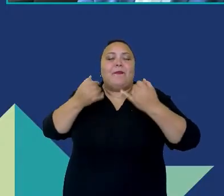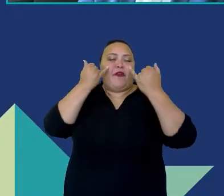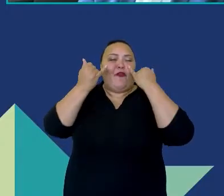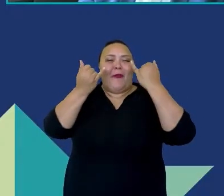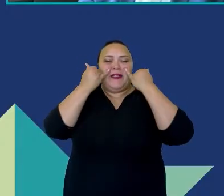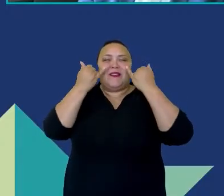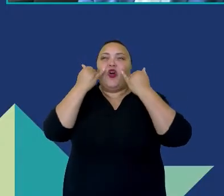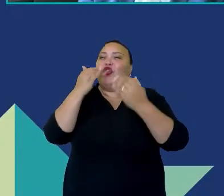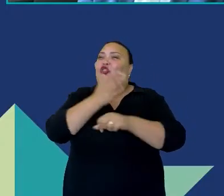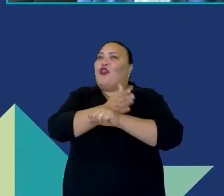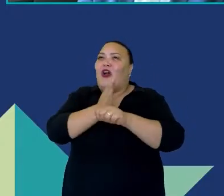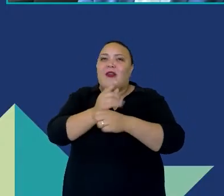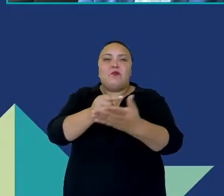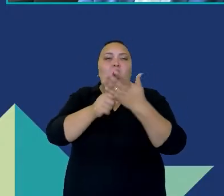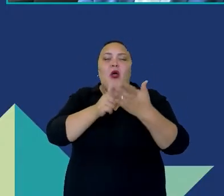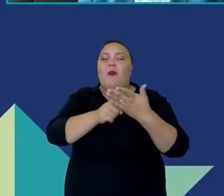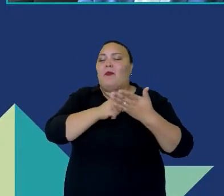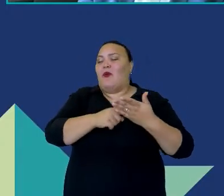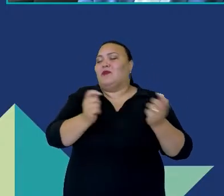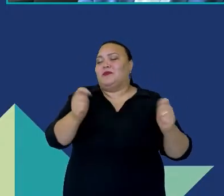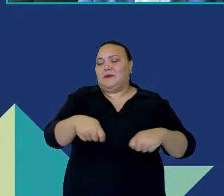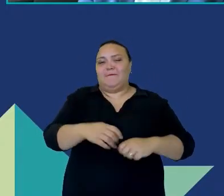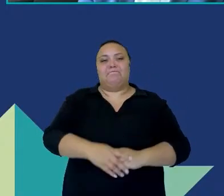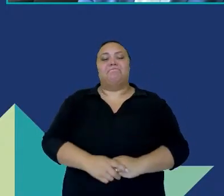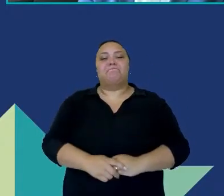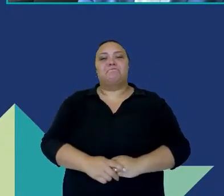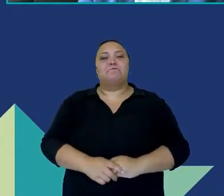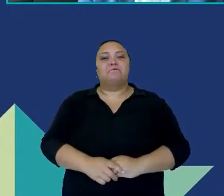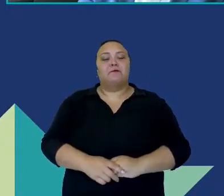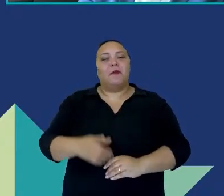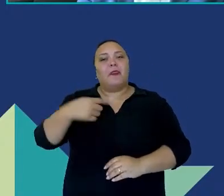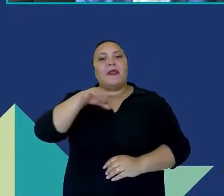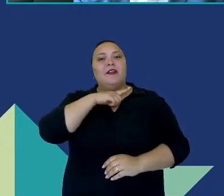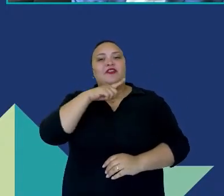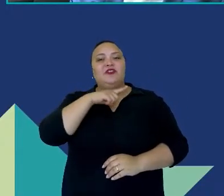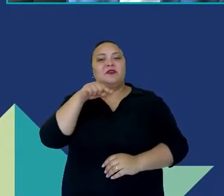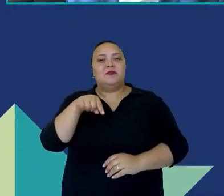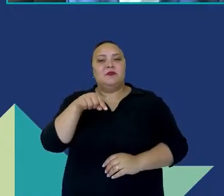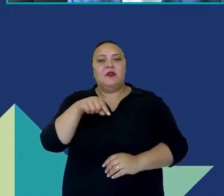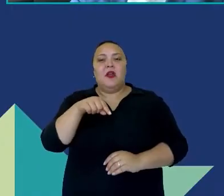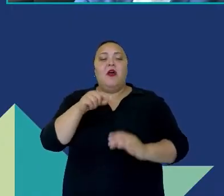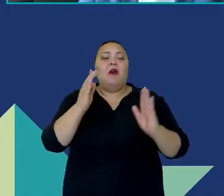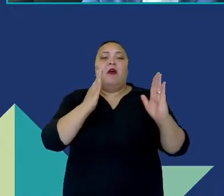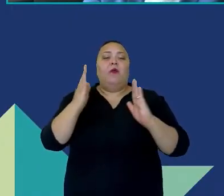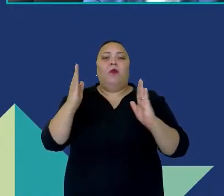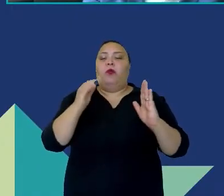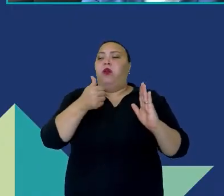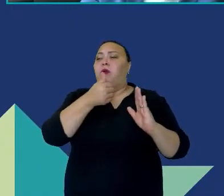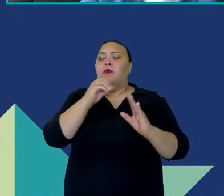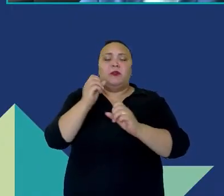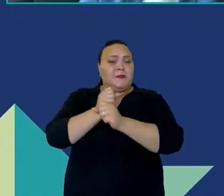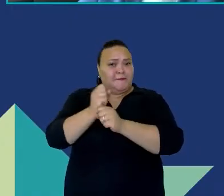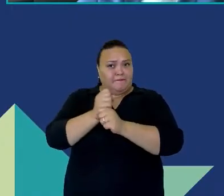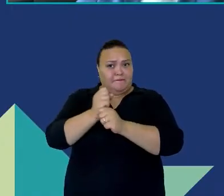100-year, 24-hour storm is not, it's not even going beyond the operational minimum beach.